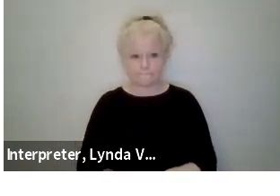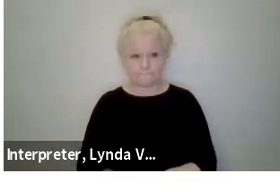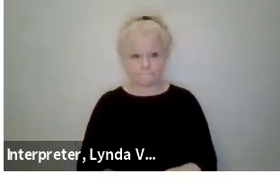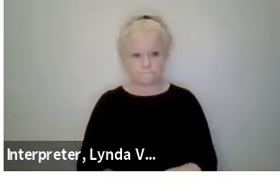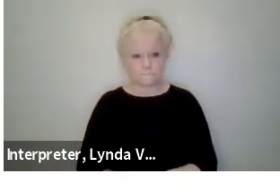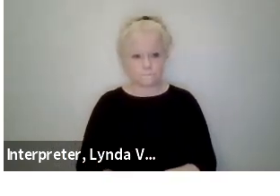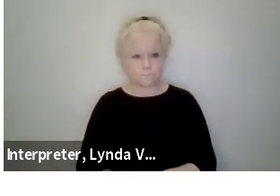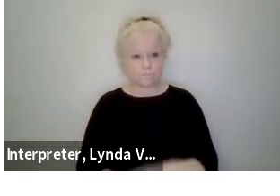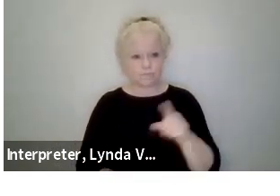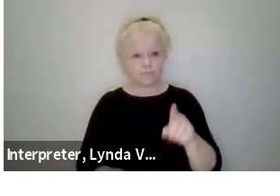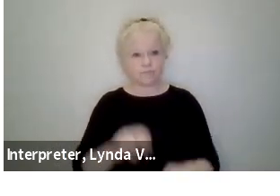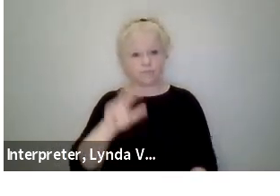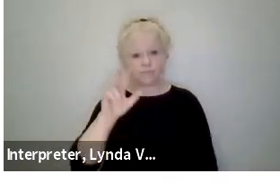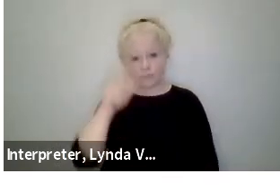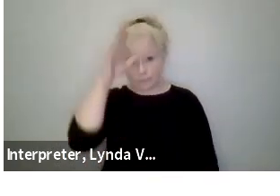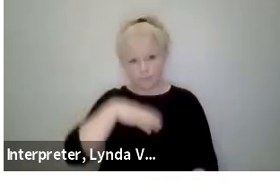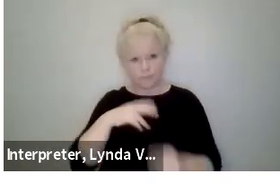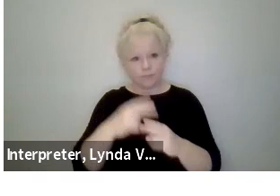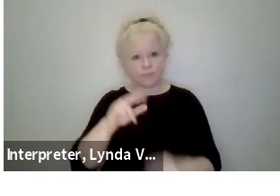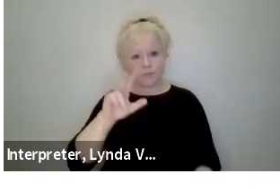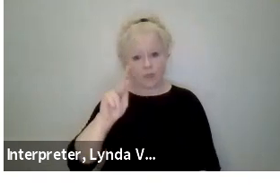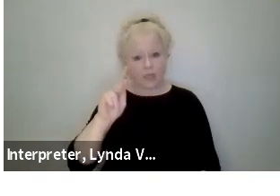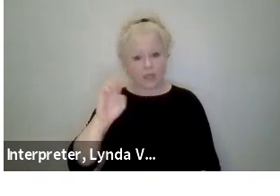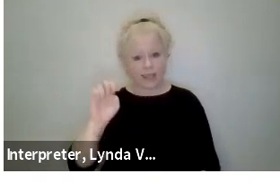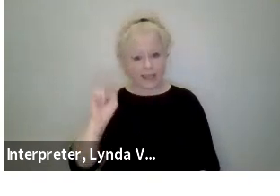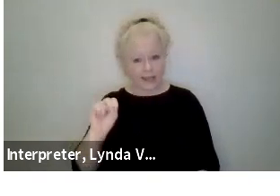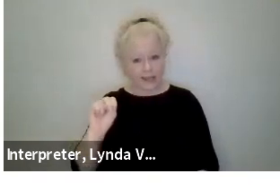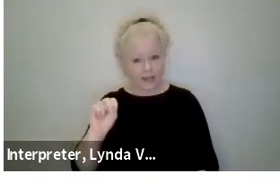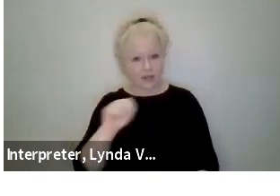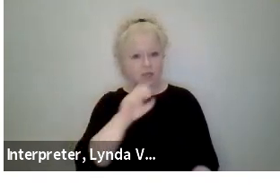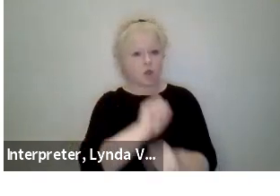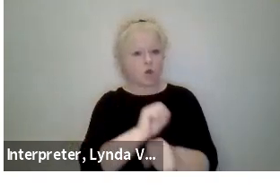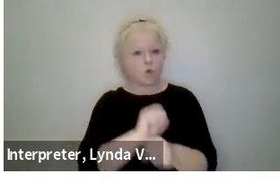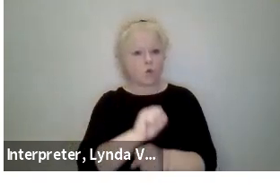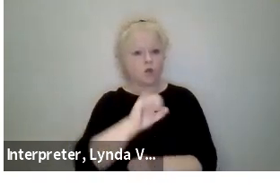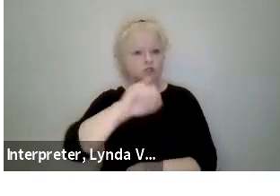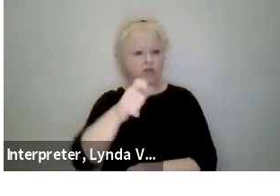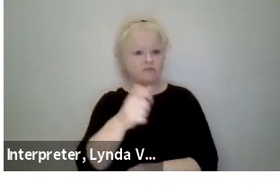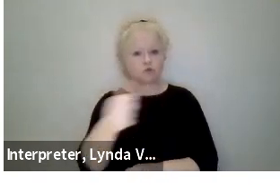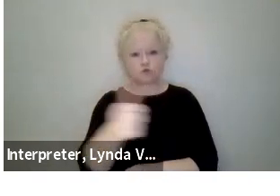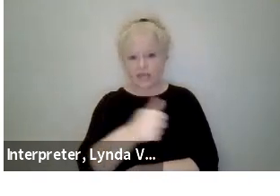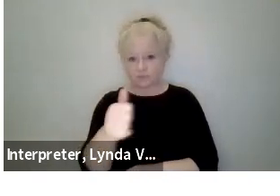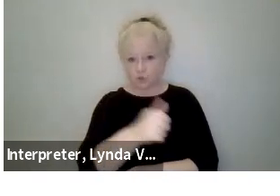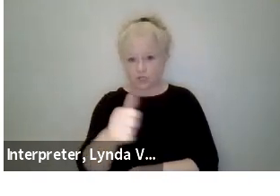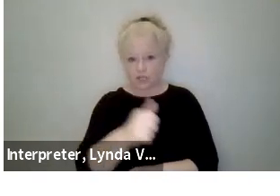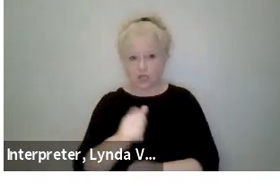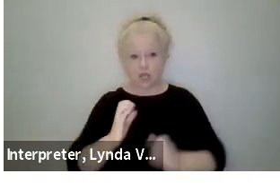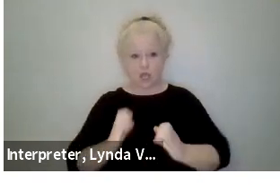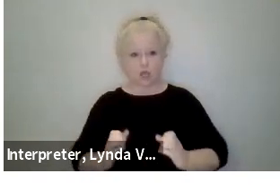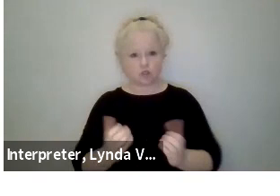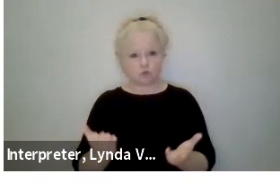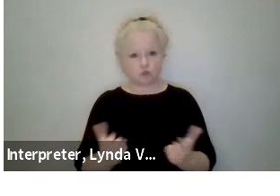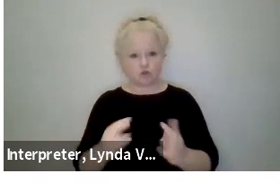So this is Ken, and he obtained employment with Jacksonville Transportation Authority as a customer service